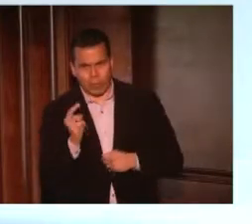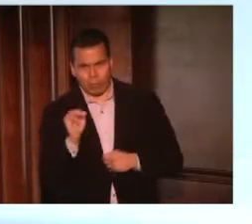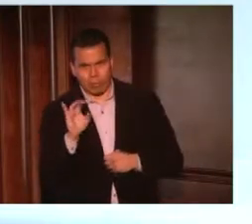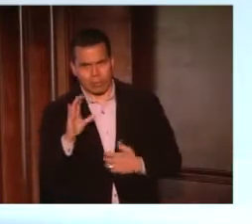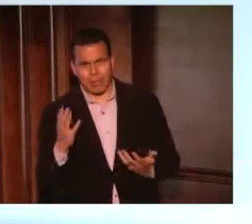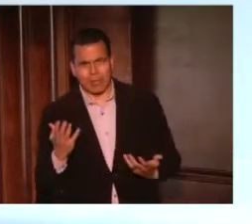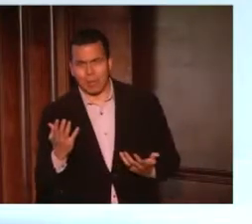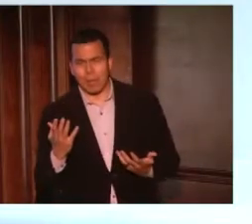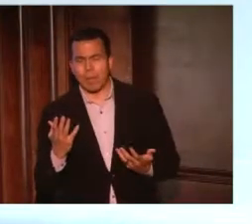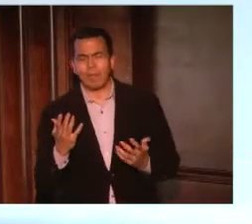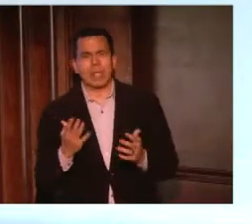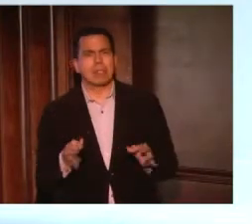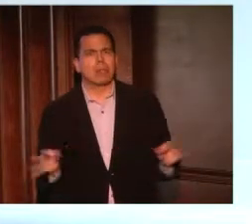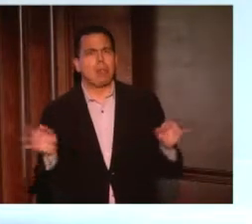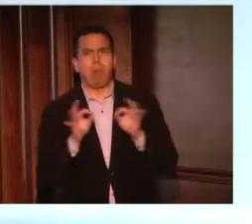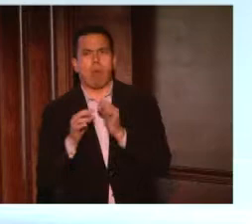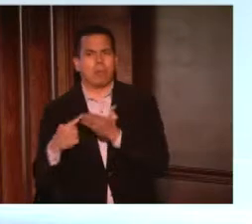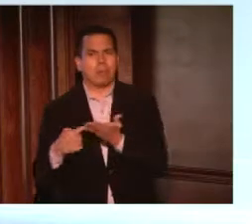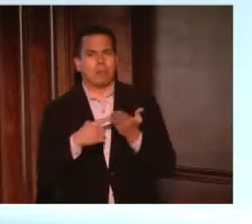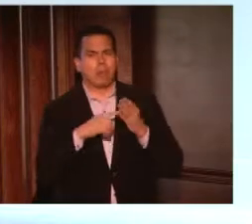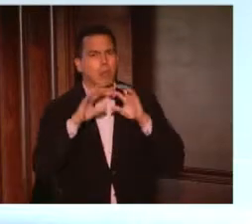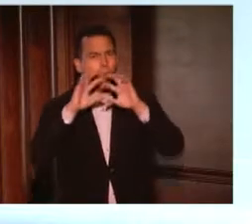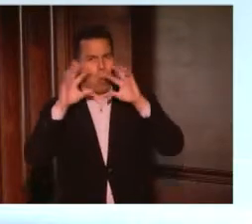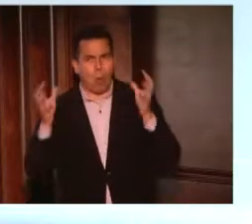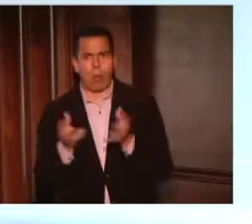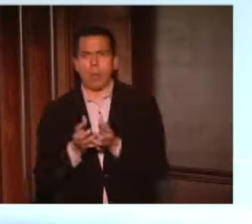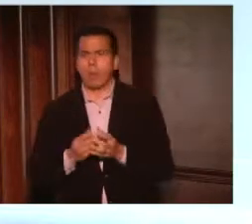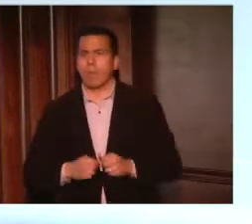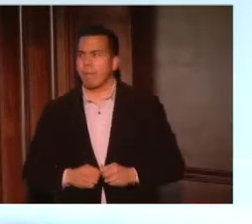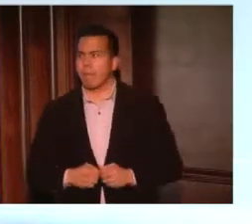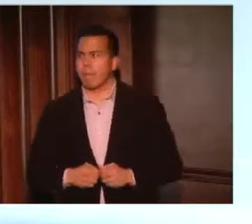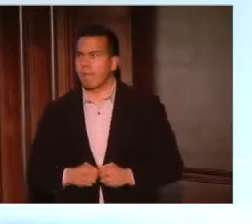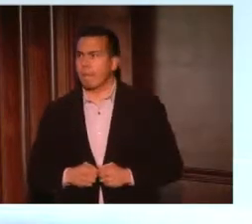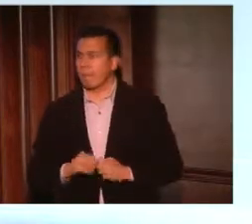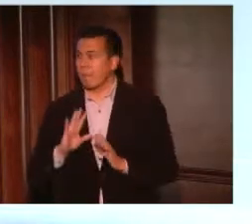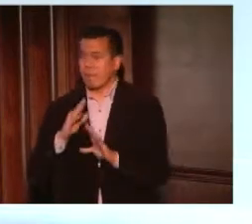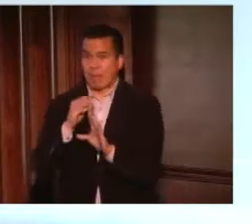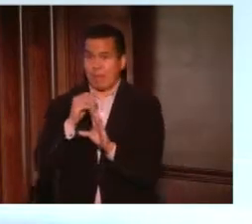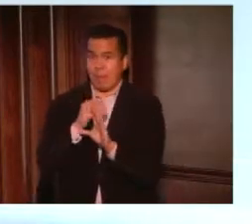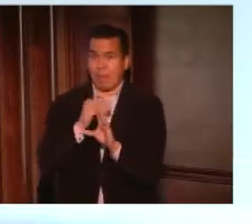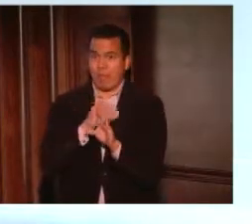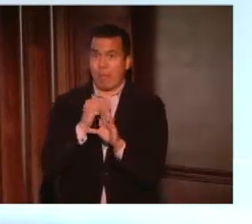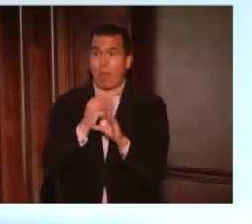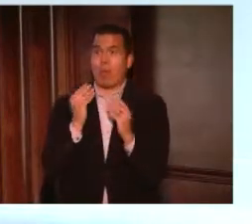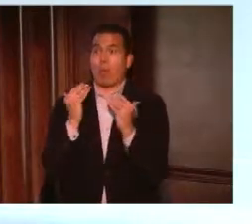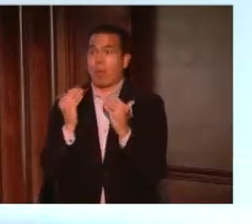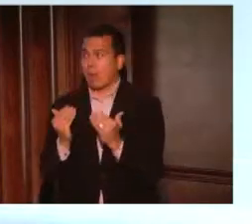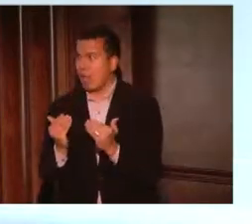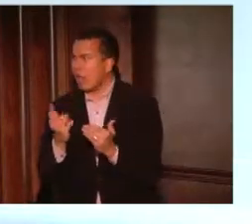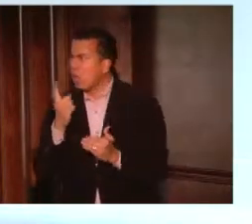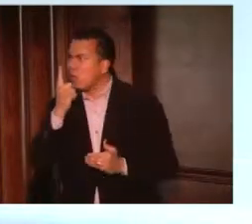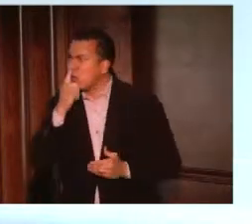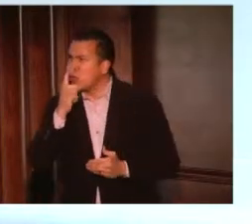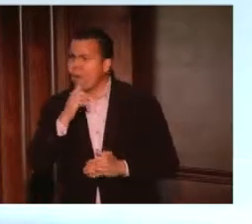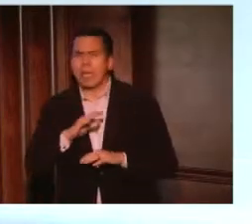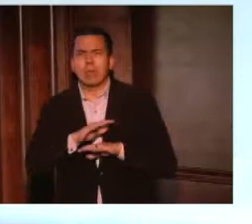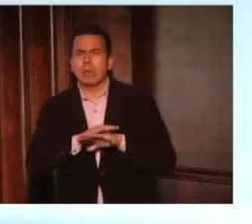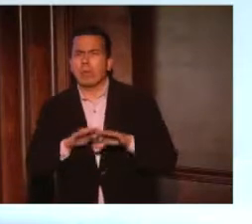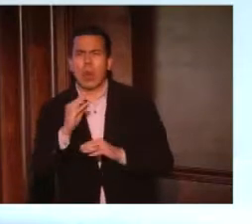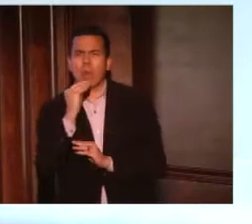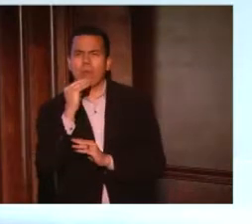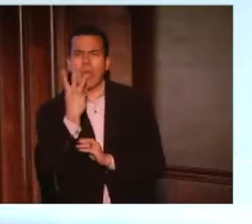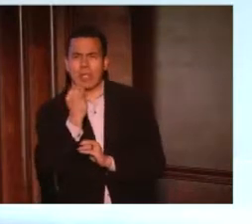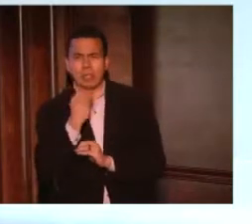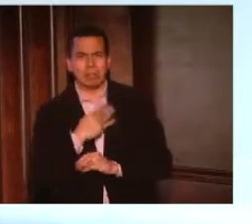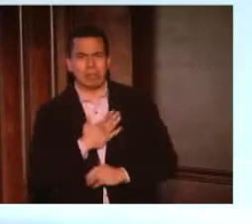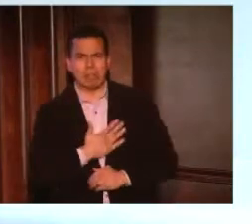that's really important around the world. And actually, if I may, before we progress, if we can hold off on any flash photography for this session, that would